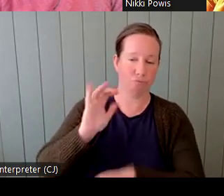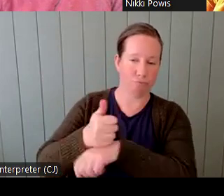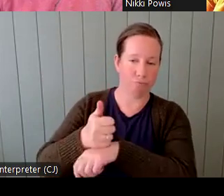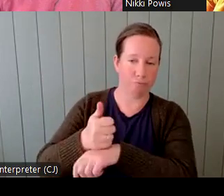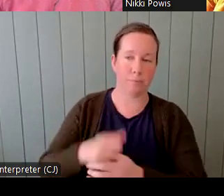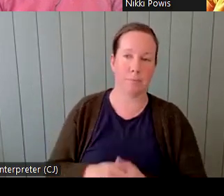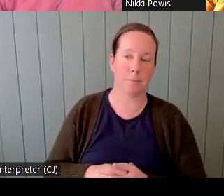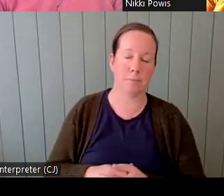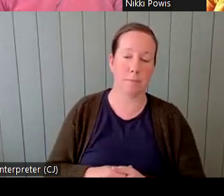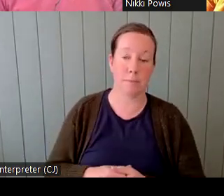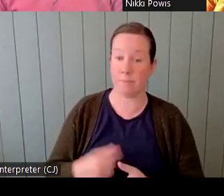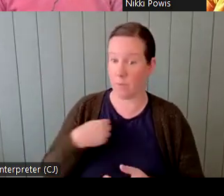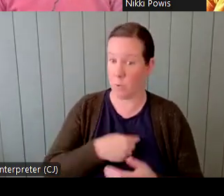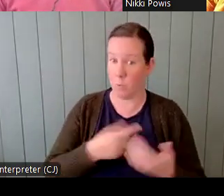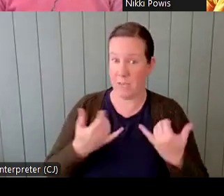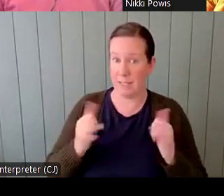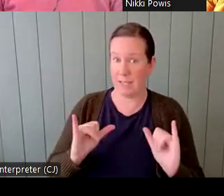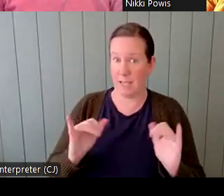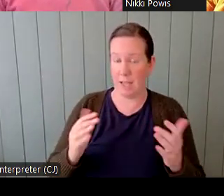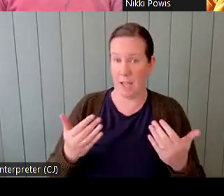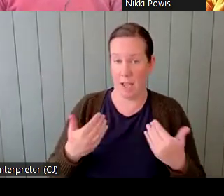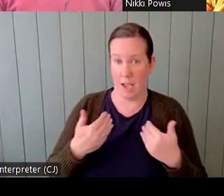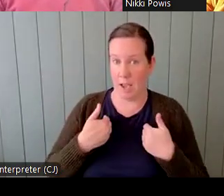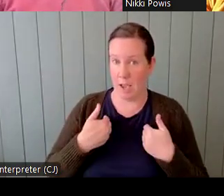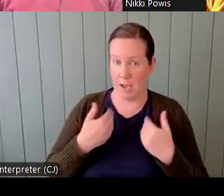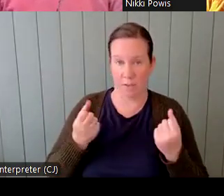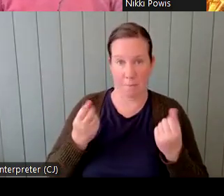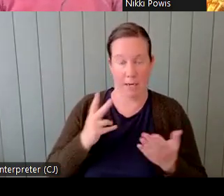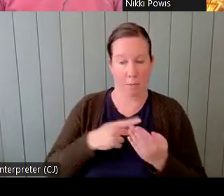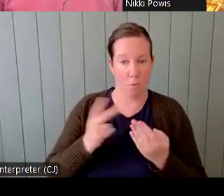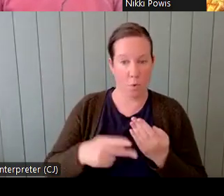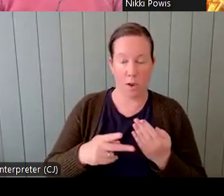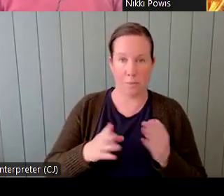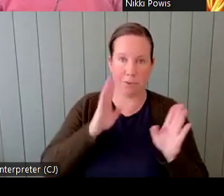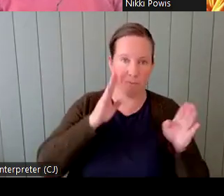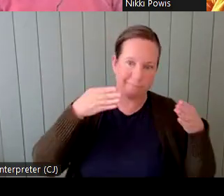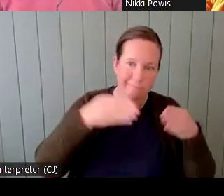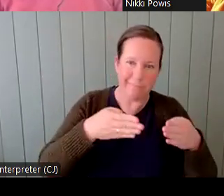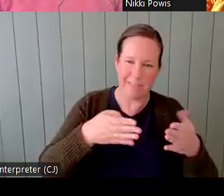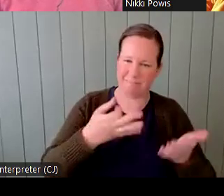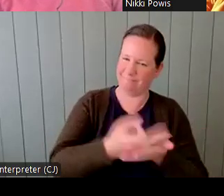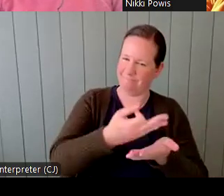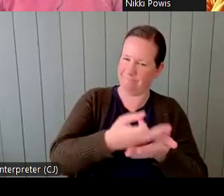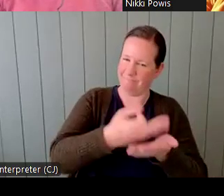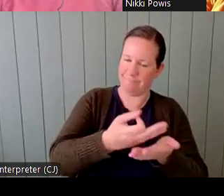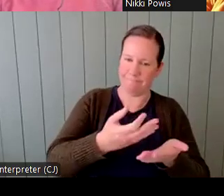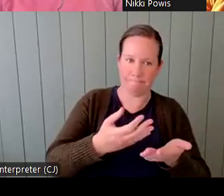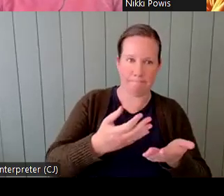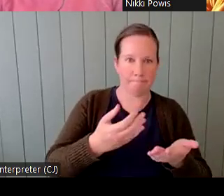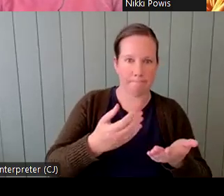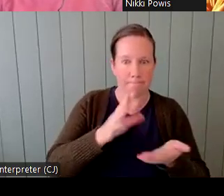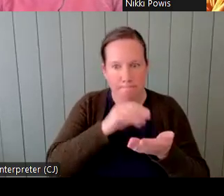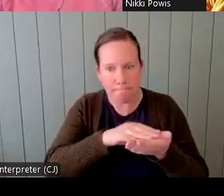still have very much got a lot of programs that really focus on financial literacy,